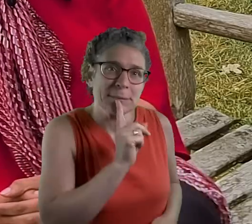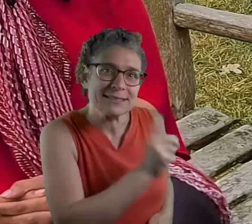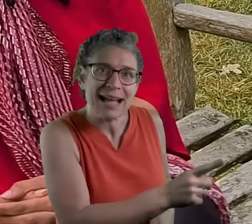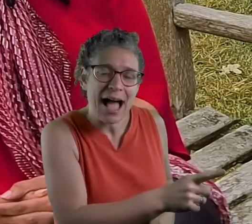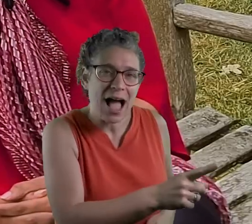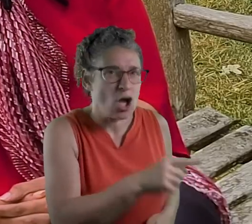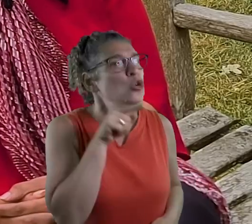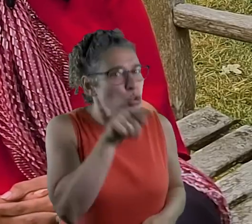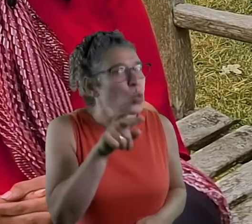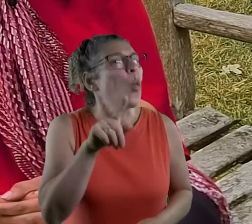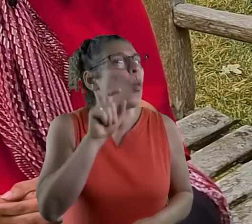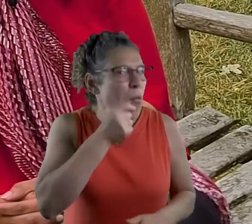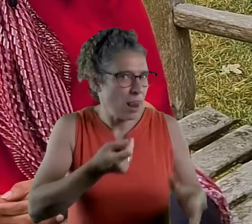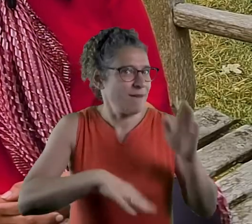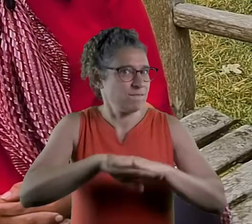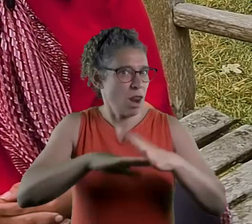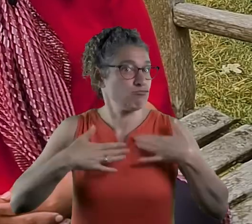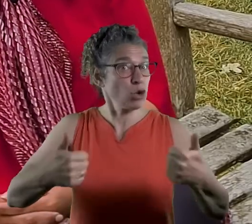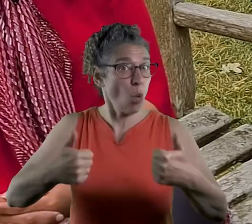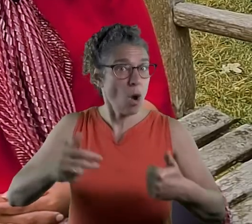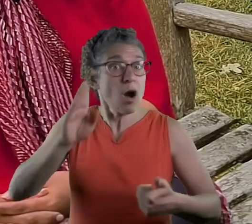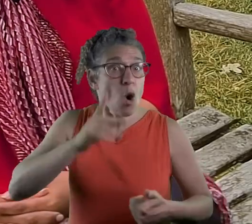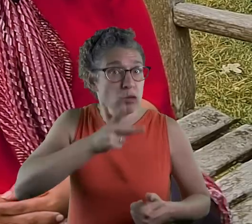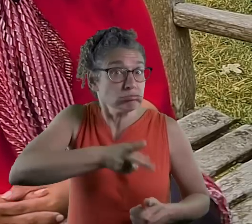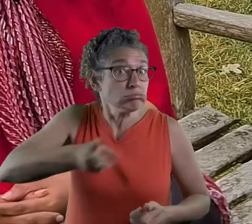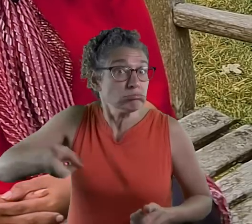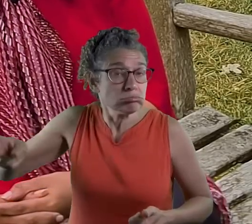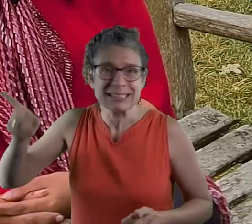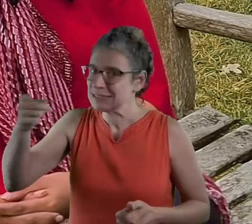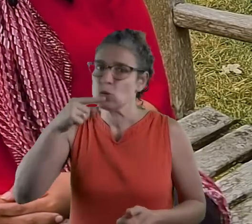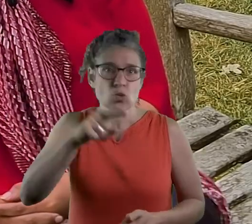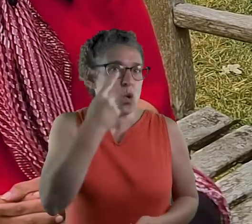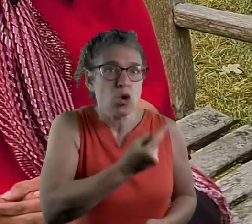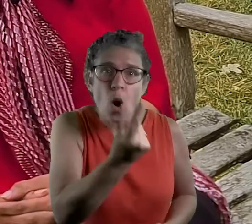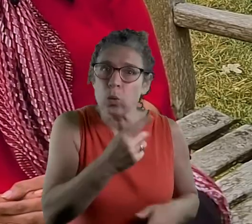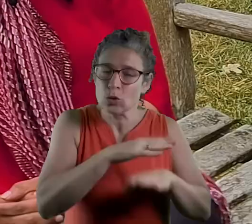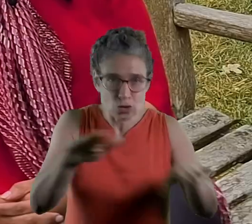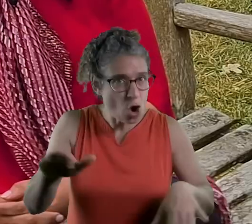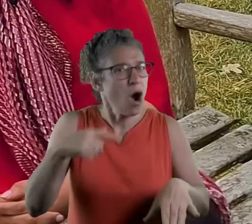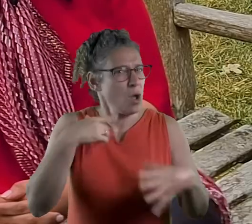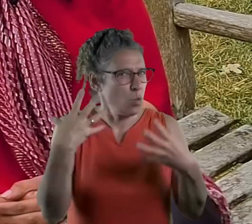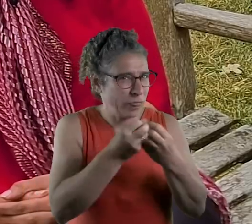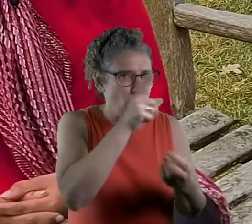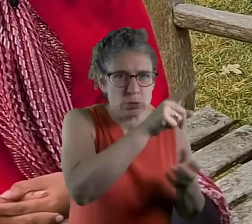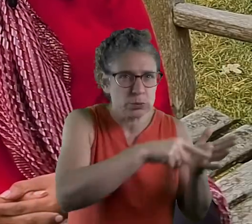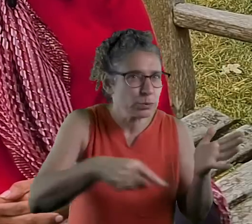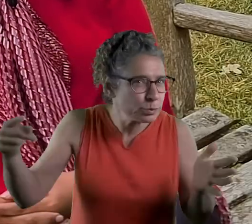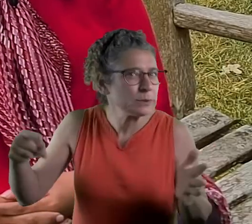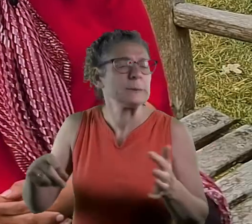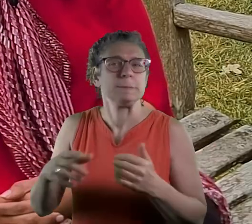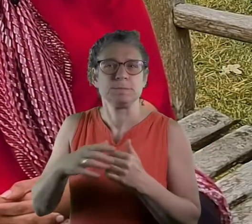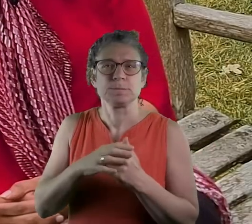several times, "You will be fully restored. You are not alone. I am with you until the end of